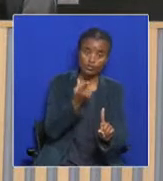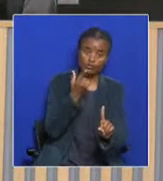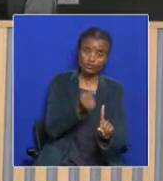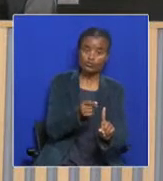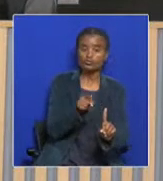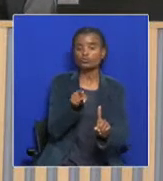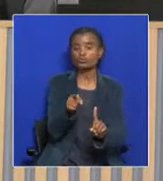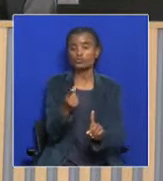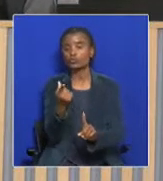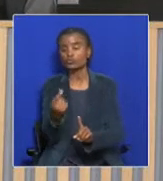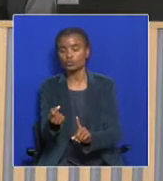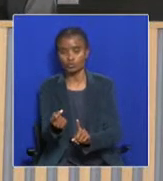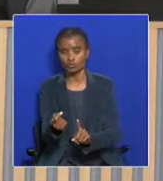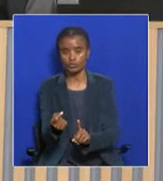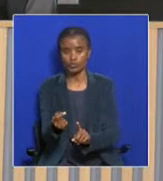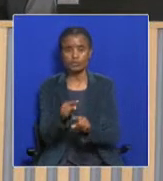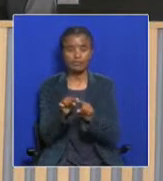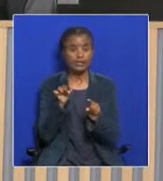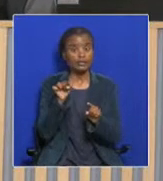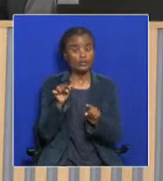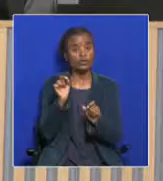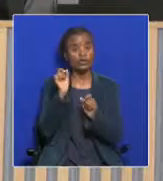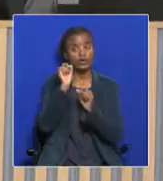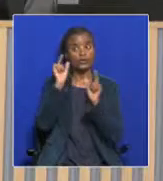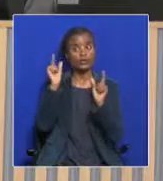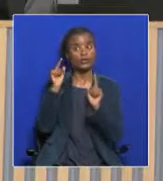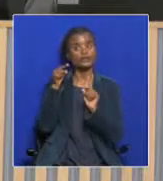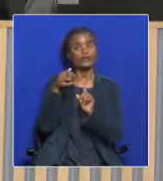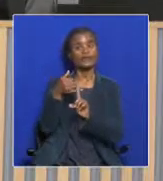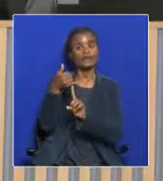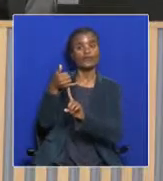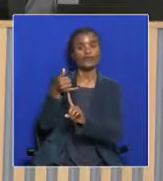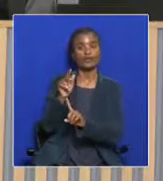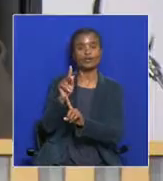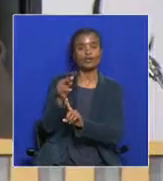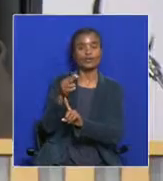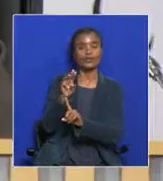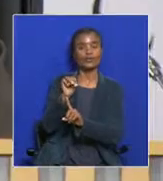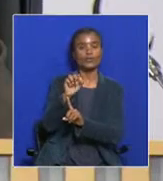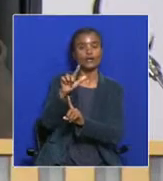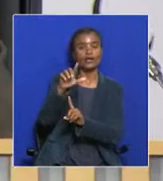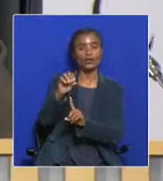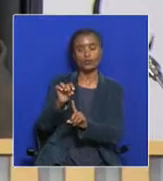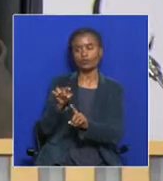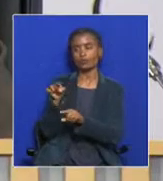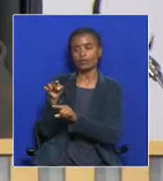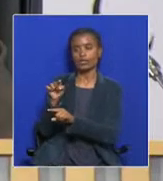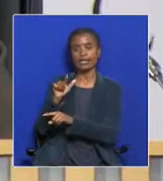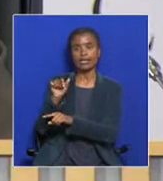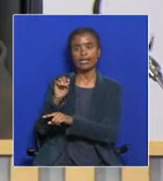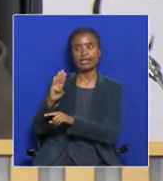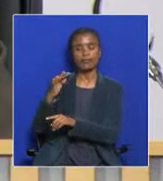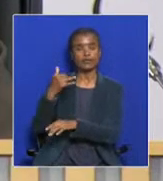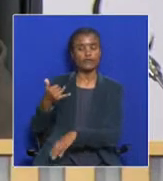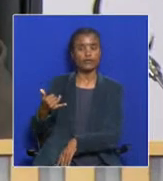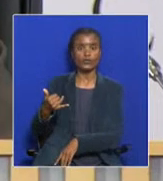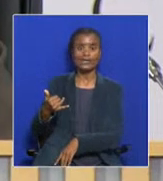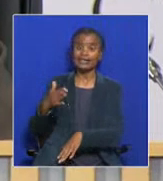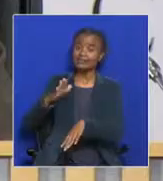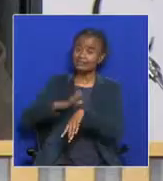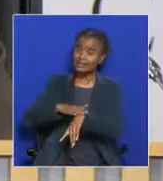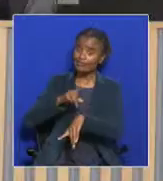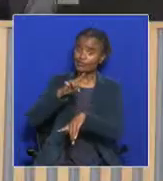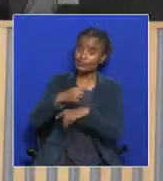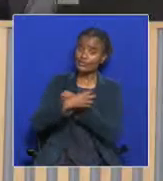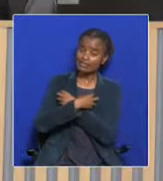Colonel Khumalo, you call the lab. So you're very busy in the period that you're on leave. So you never